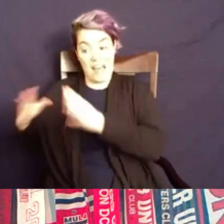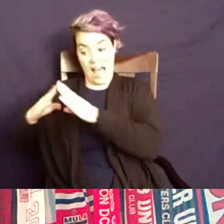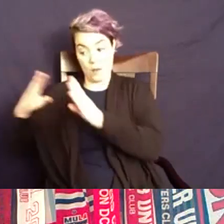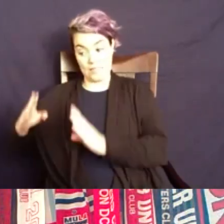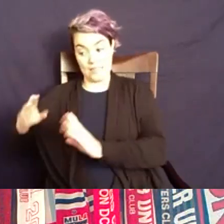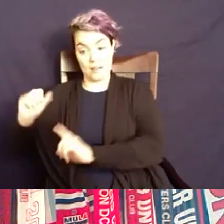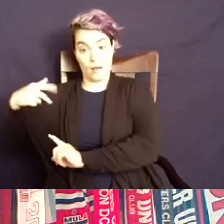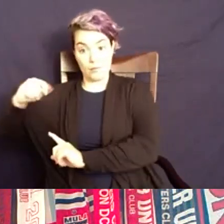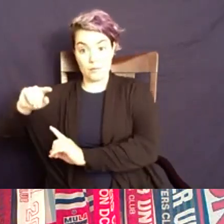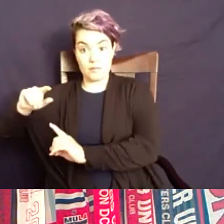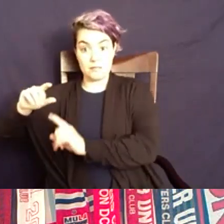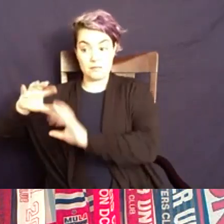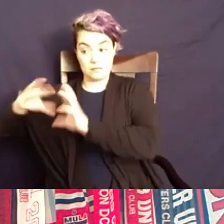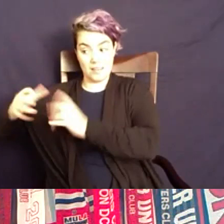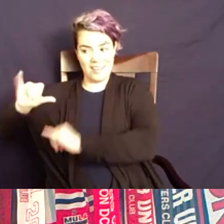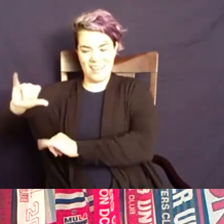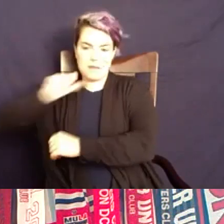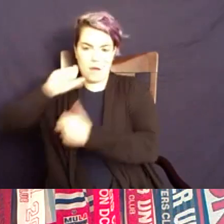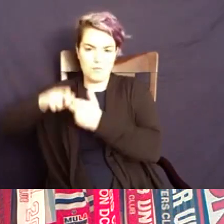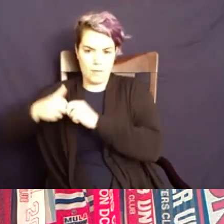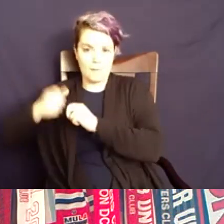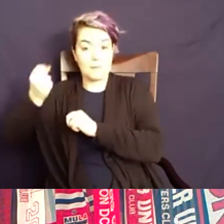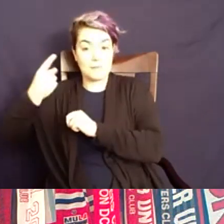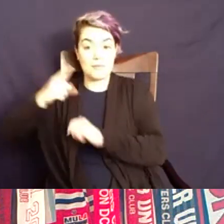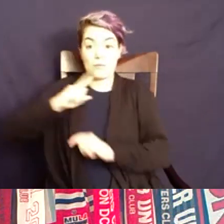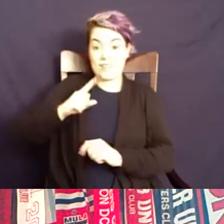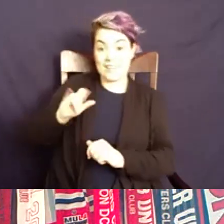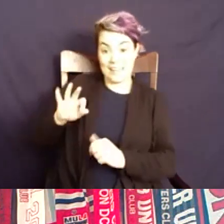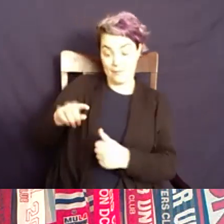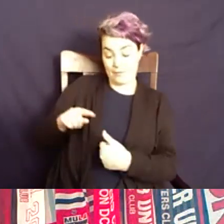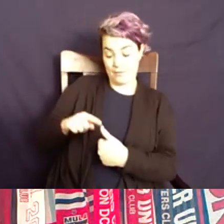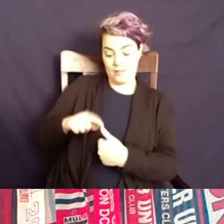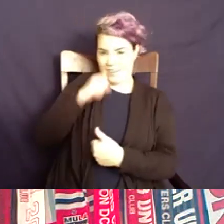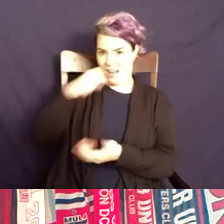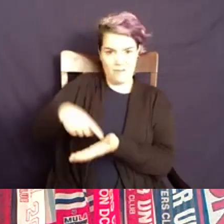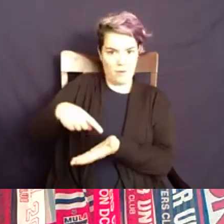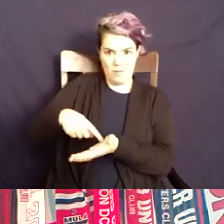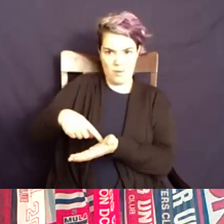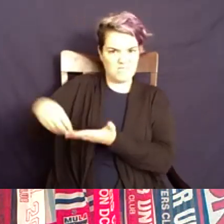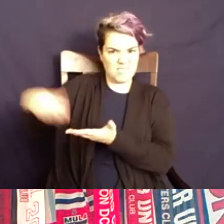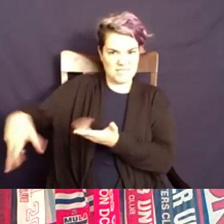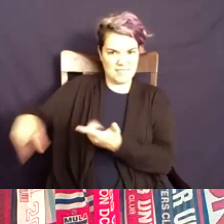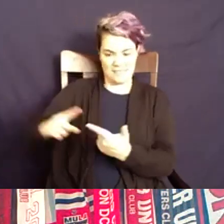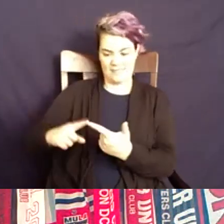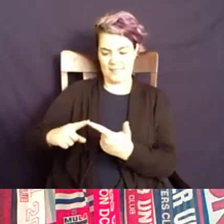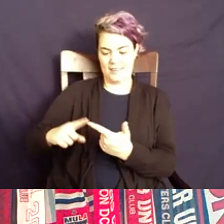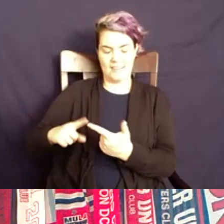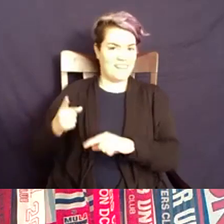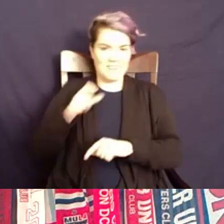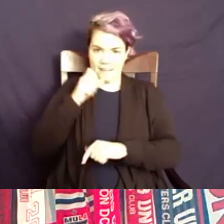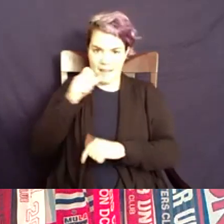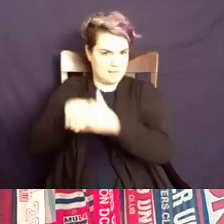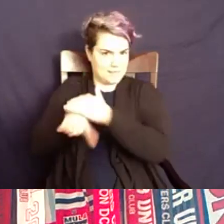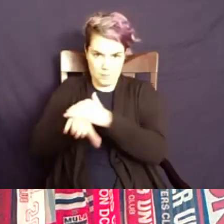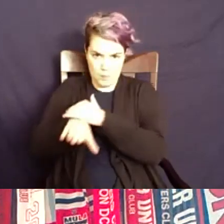it's that it's not affordable, accessible, etc. But you can make it more affordable and you can create, you